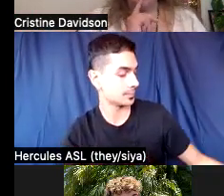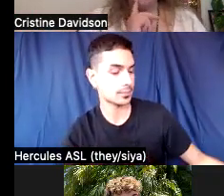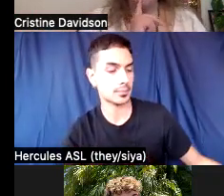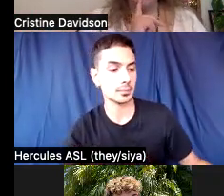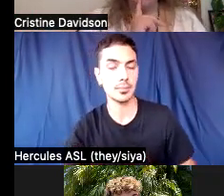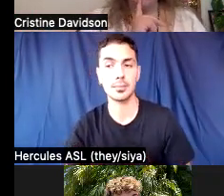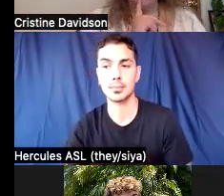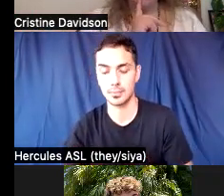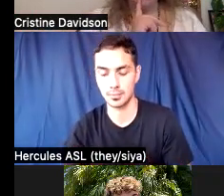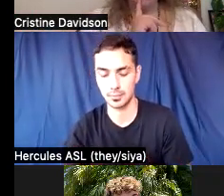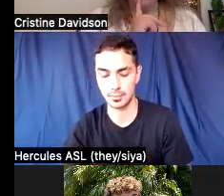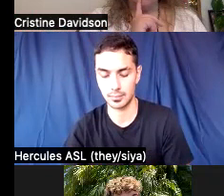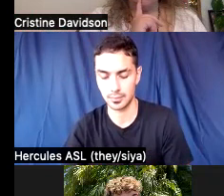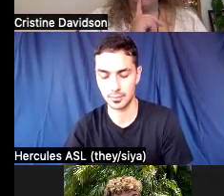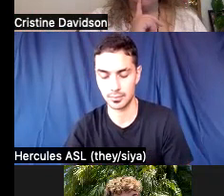Let's see.